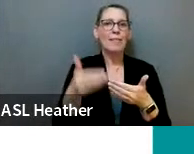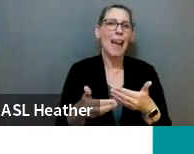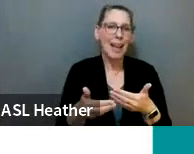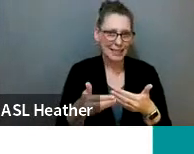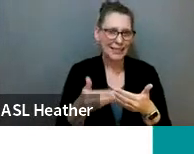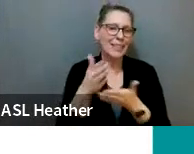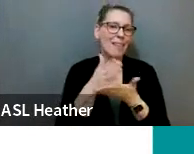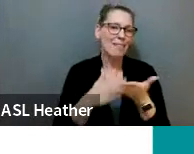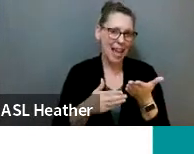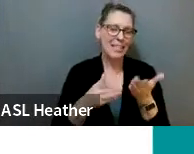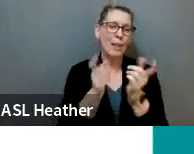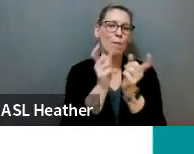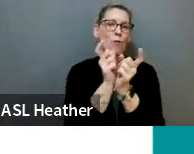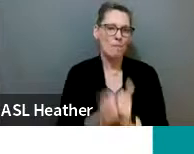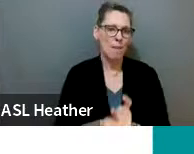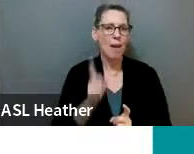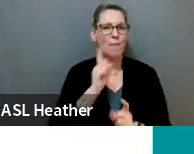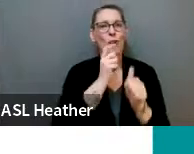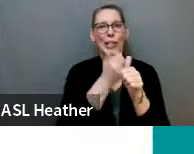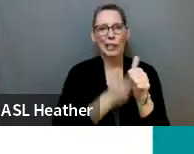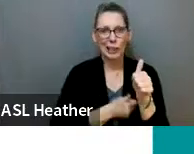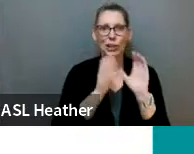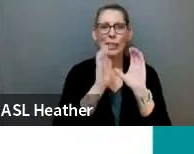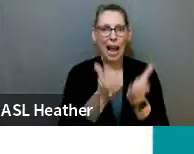phase of refinement for each category.